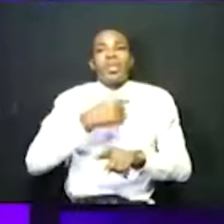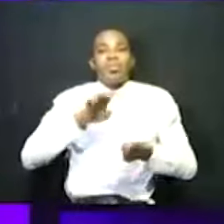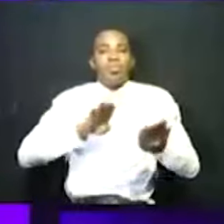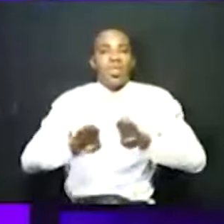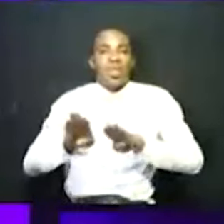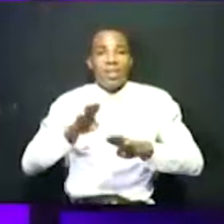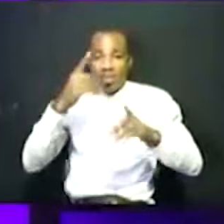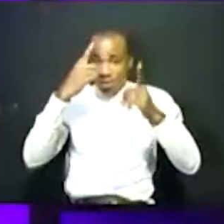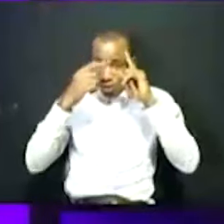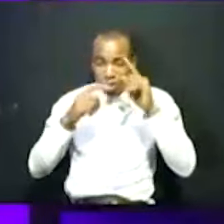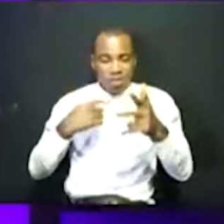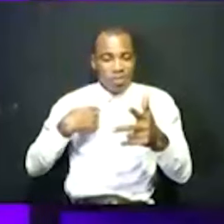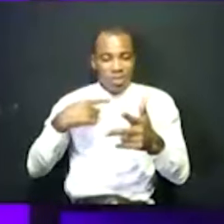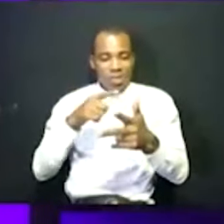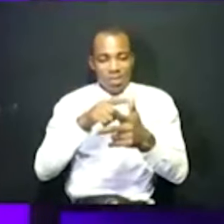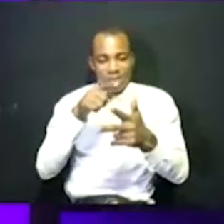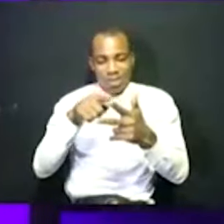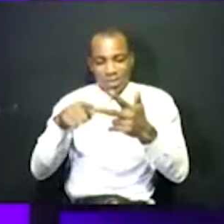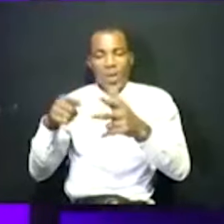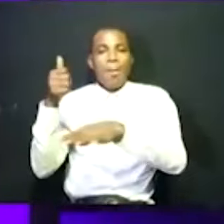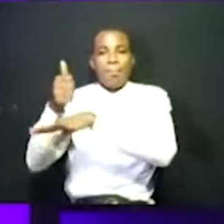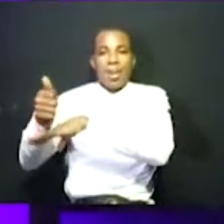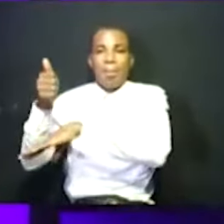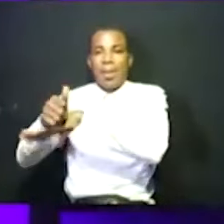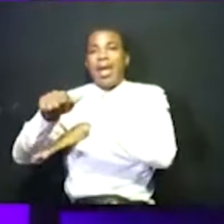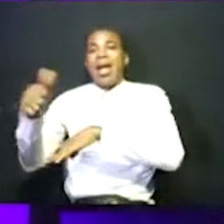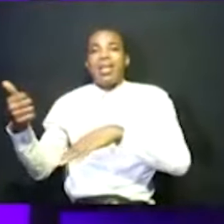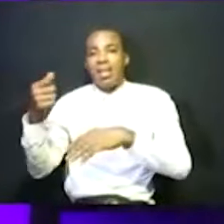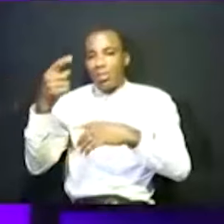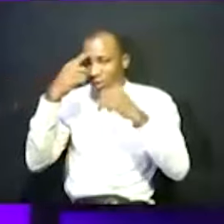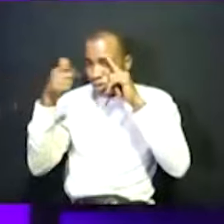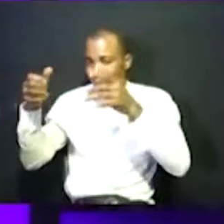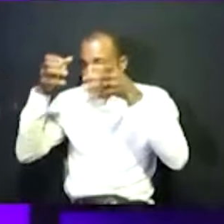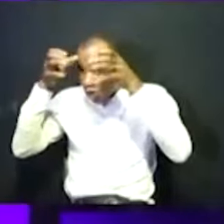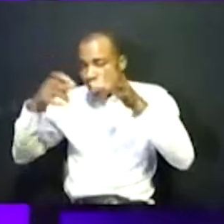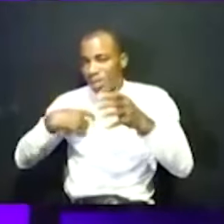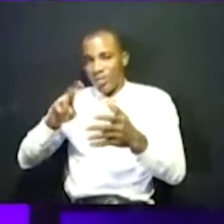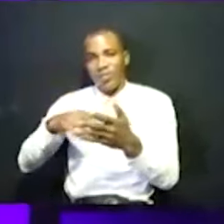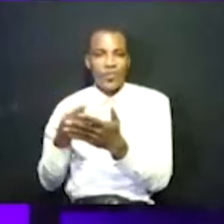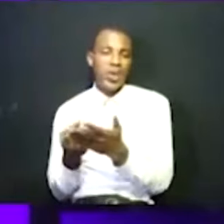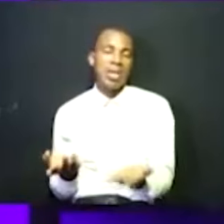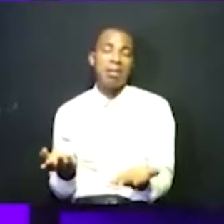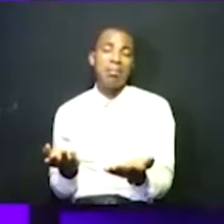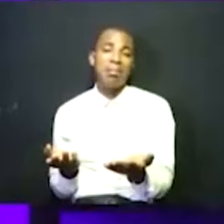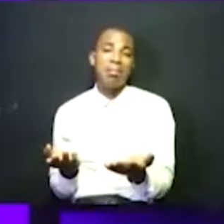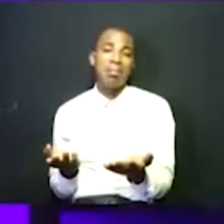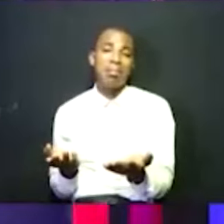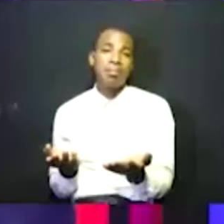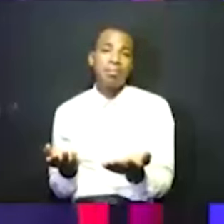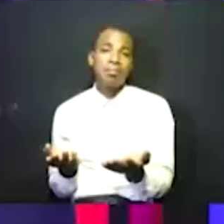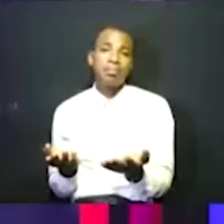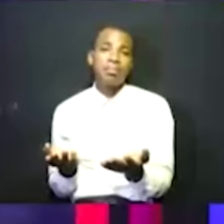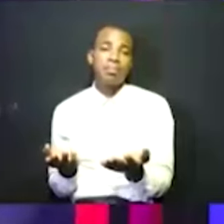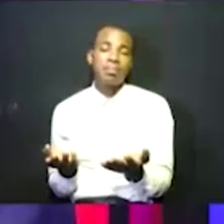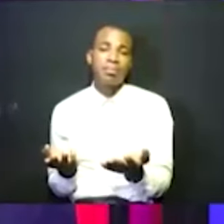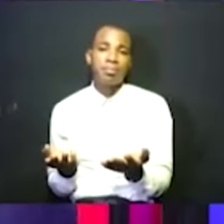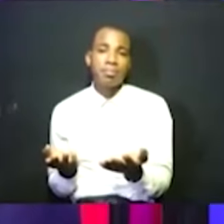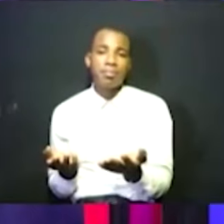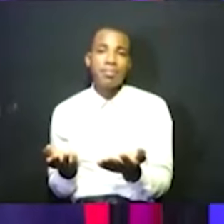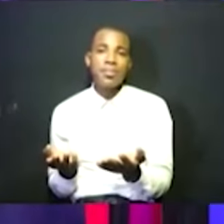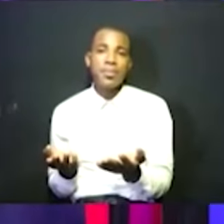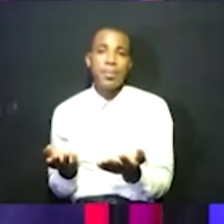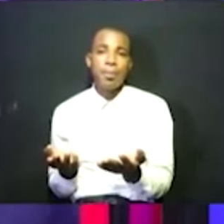made us who we are. Sa nyansa sua nyina so semo a kasa fa ejinasi ehu no empempi no ya na ekyira